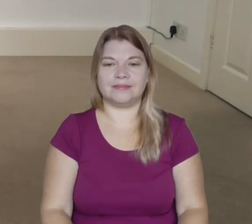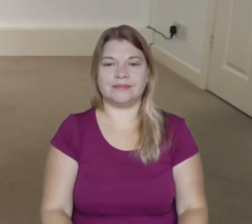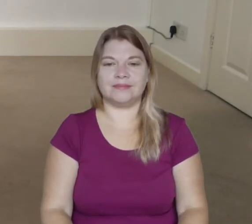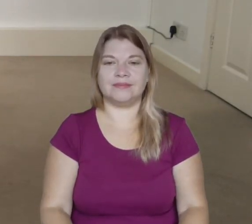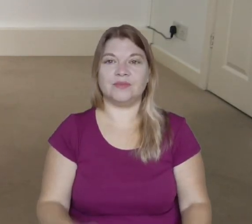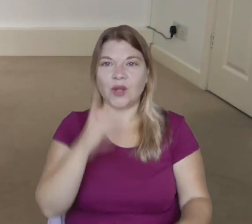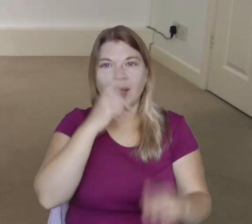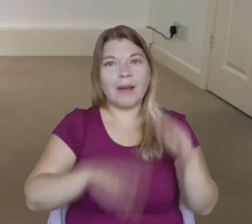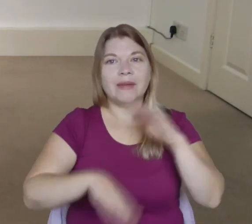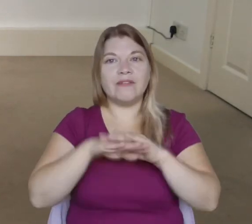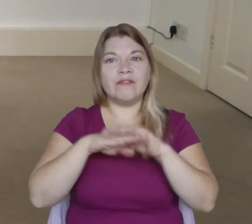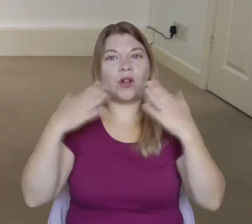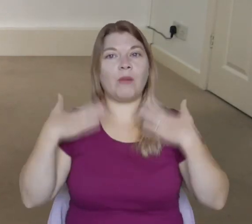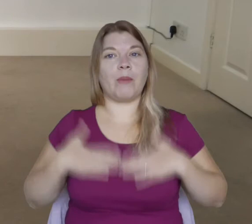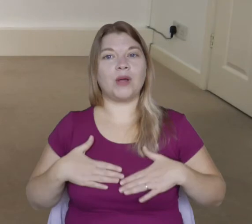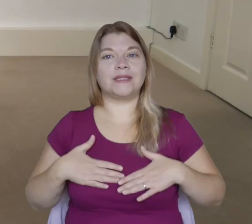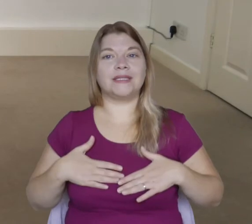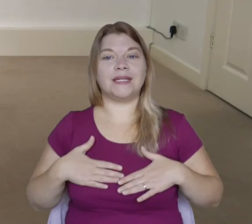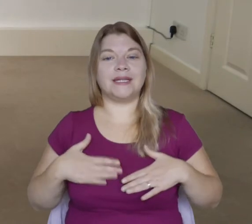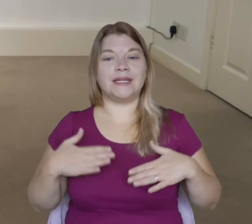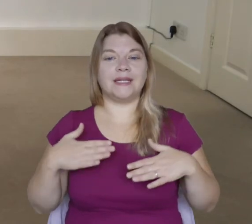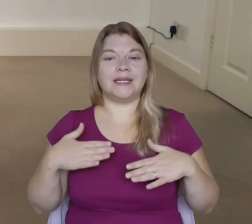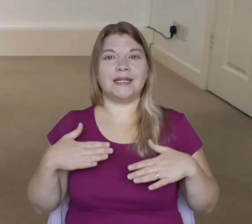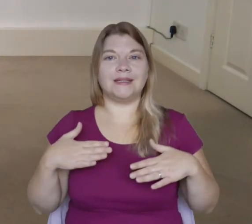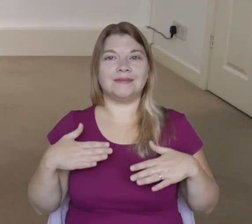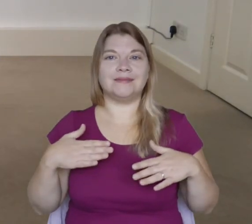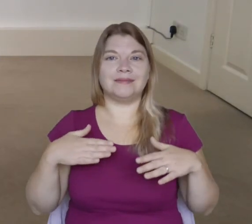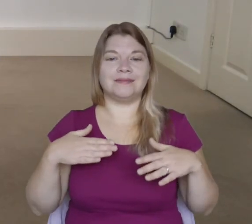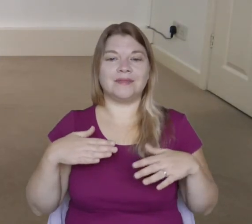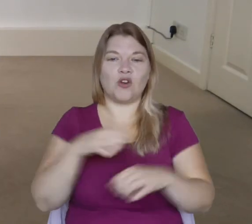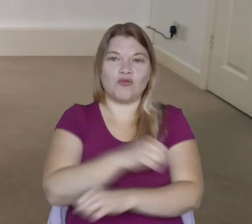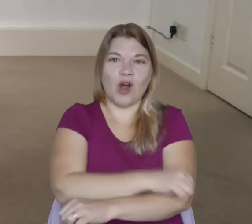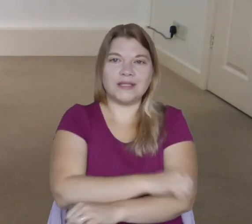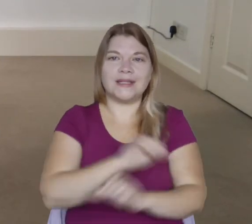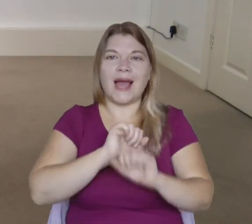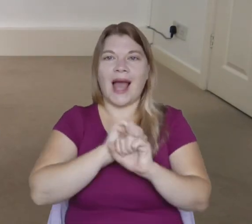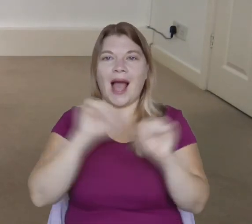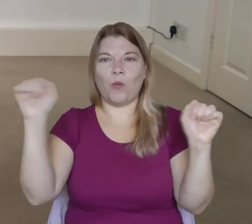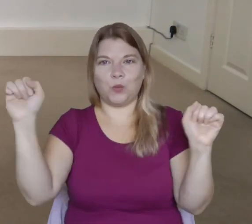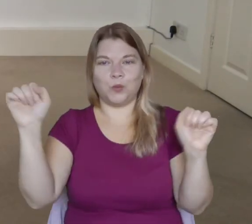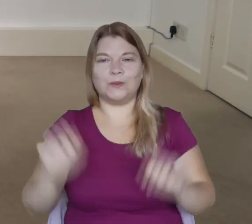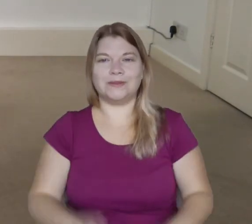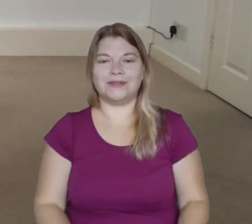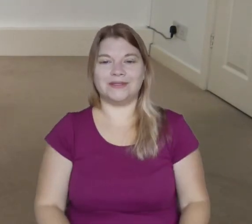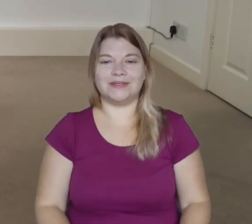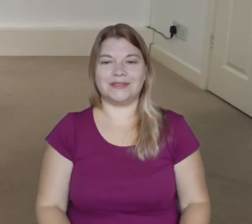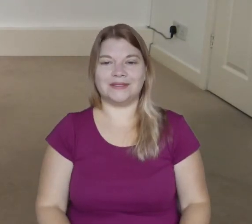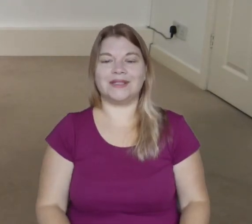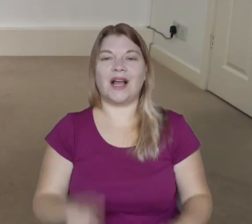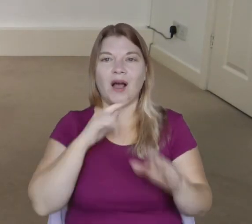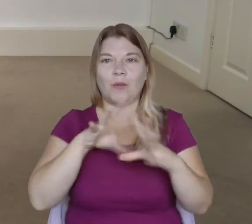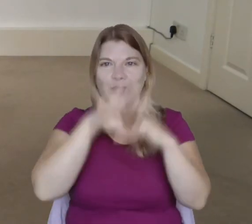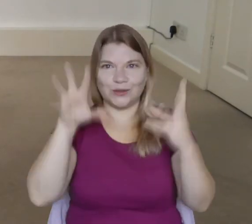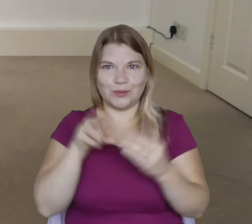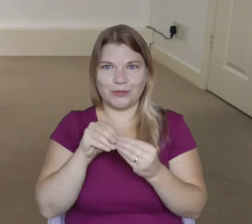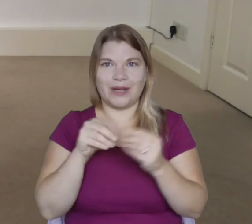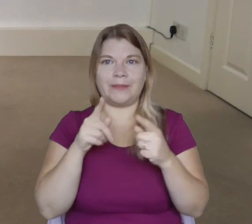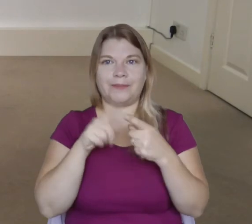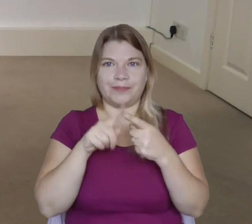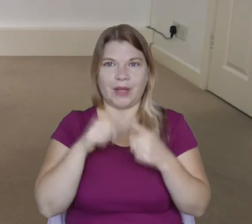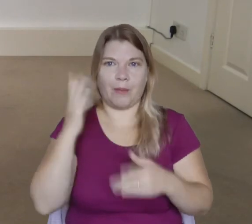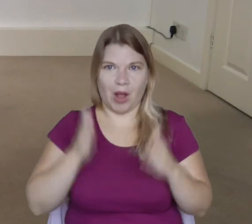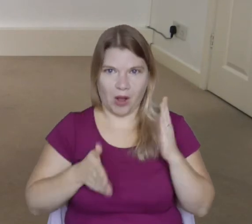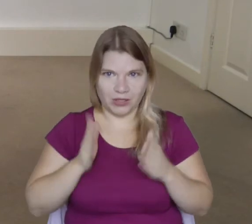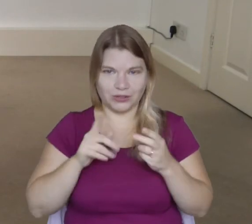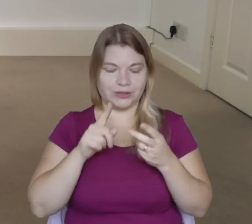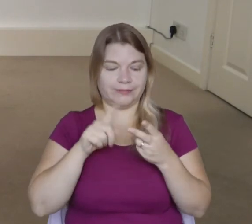whole body basically closes in and then opens out. I'll give you a quick recap. You've got marches,